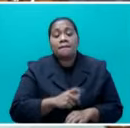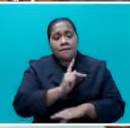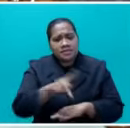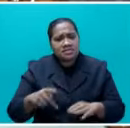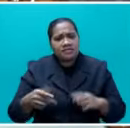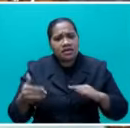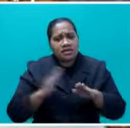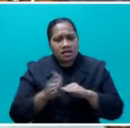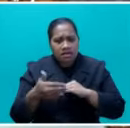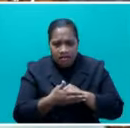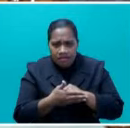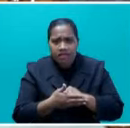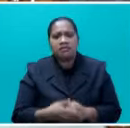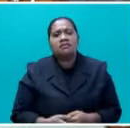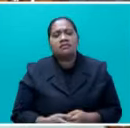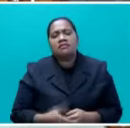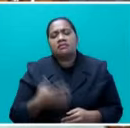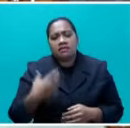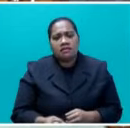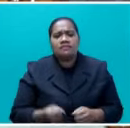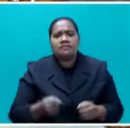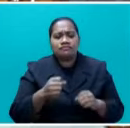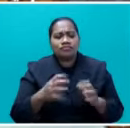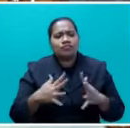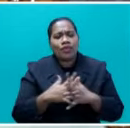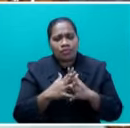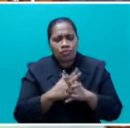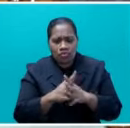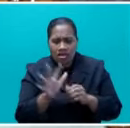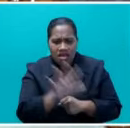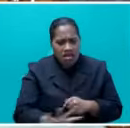Wailesi. Nayala, Wainimbuka area, Digicel with Wailesi.